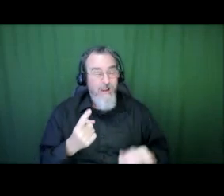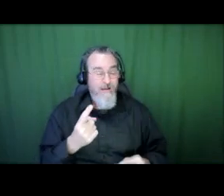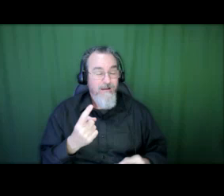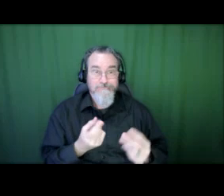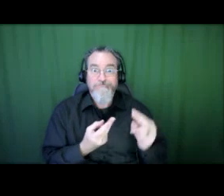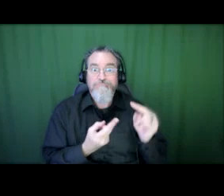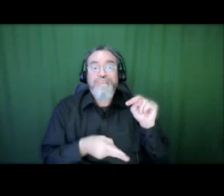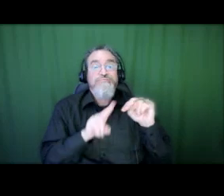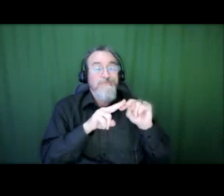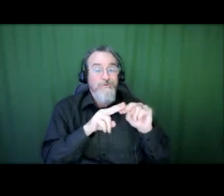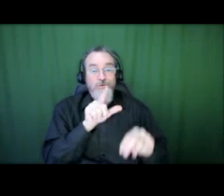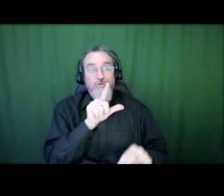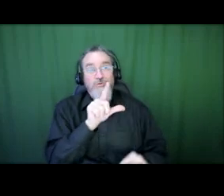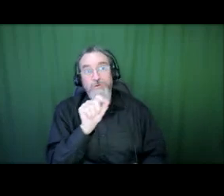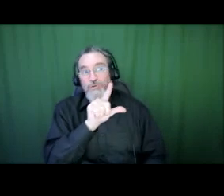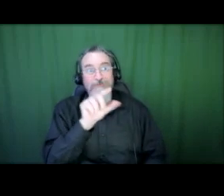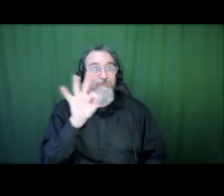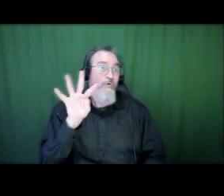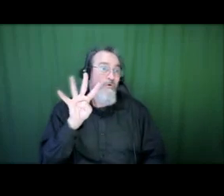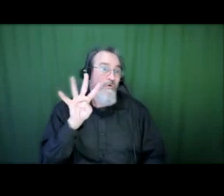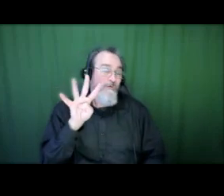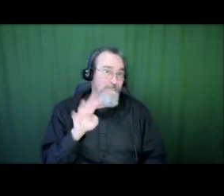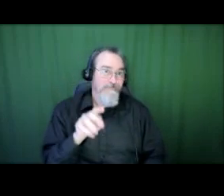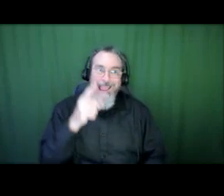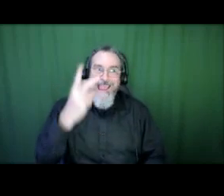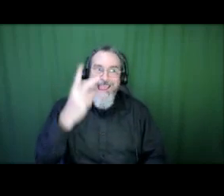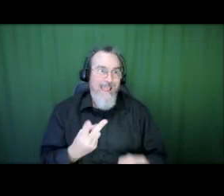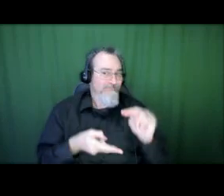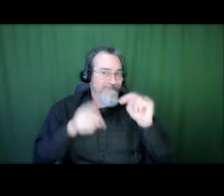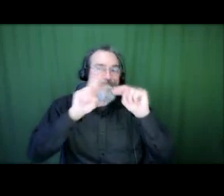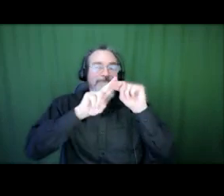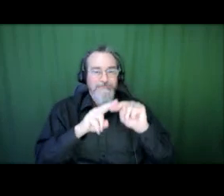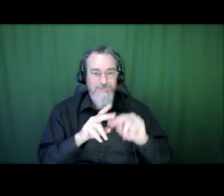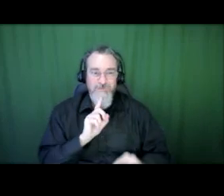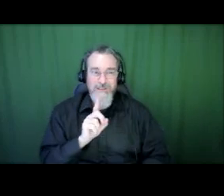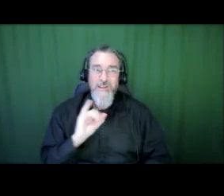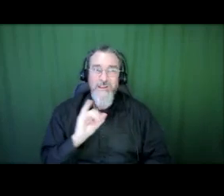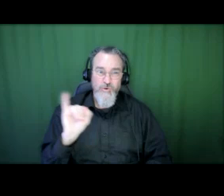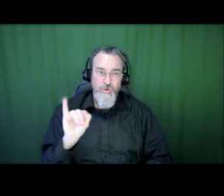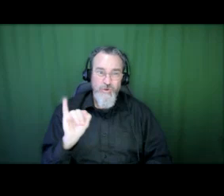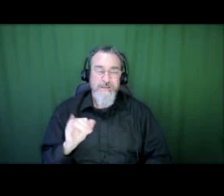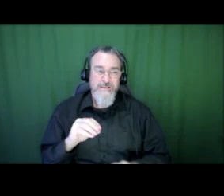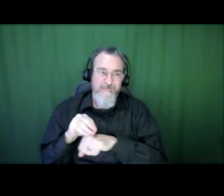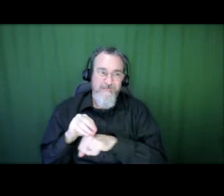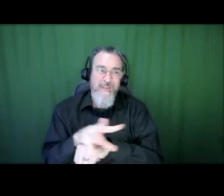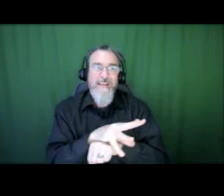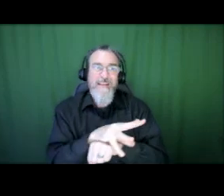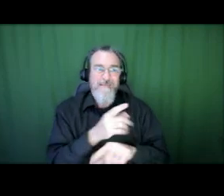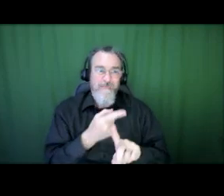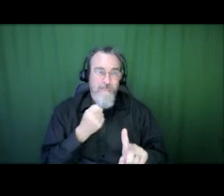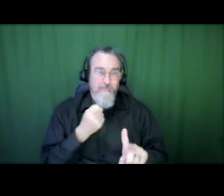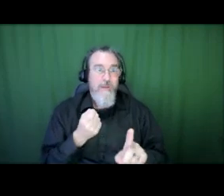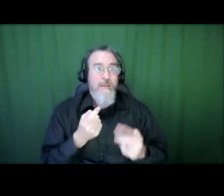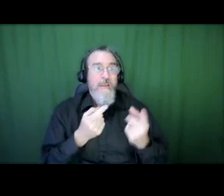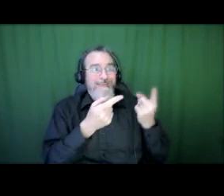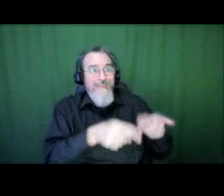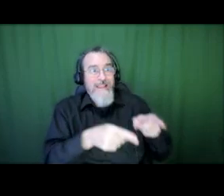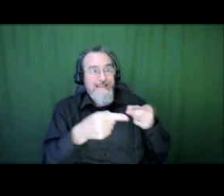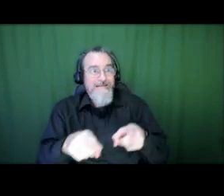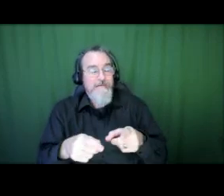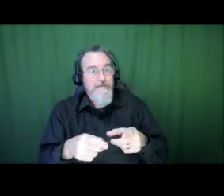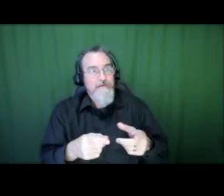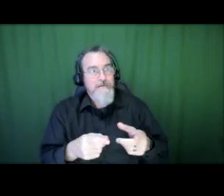know that insurance is really being affected by intensity and frequency of extreme events. The insurers are on the hook